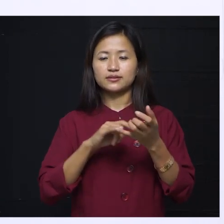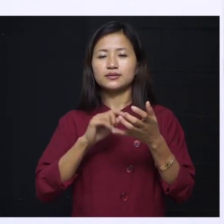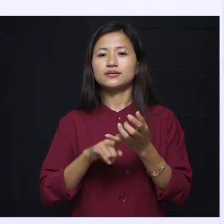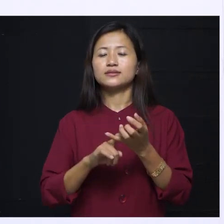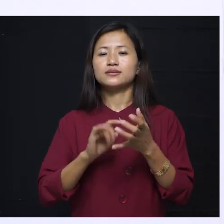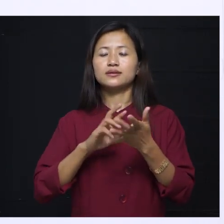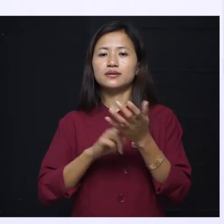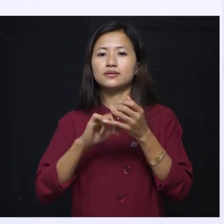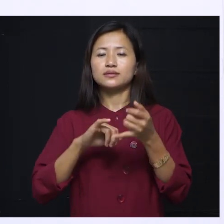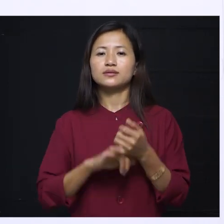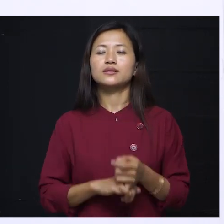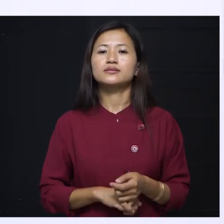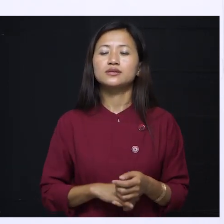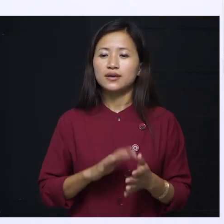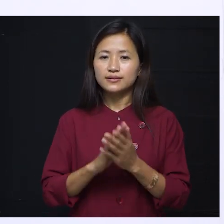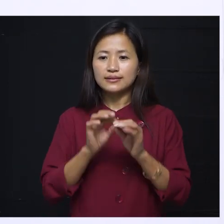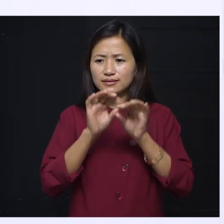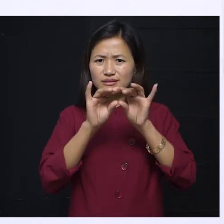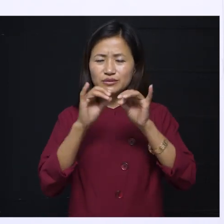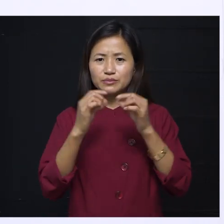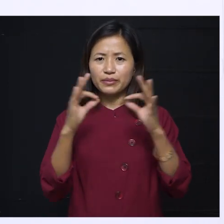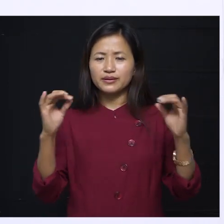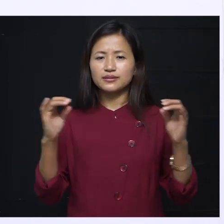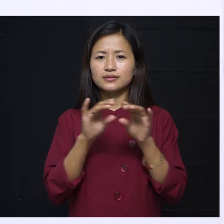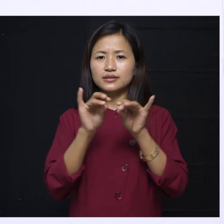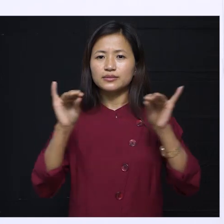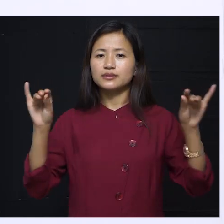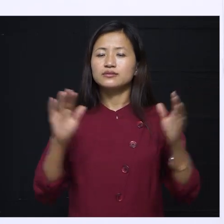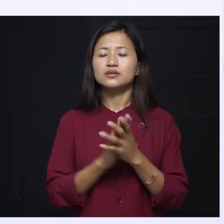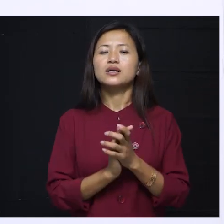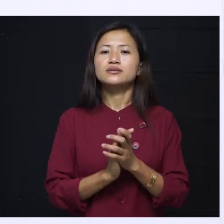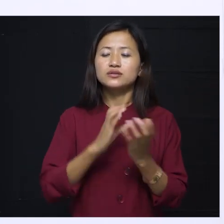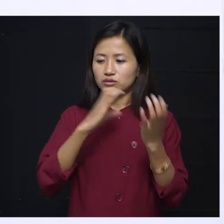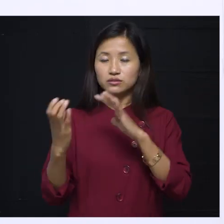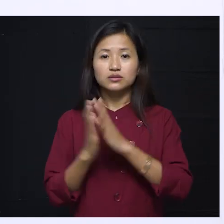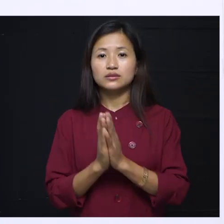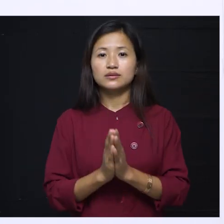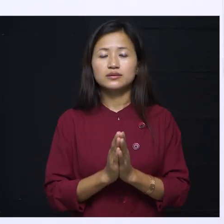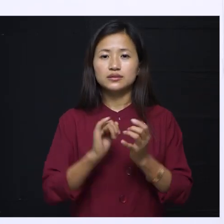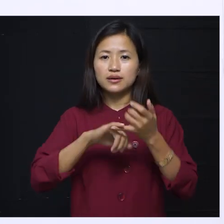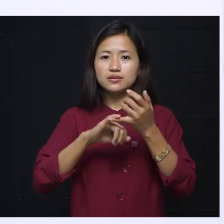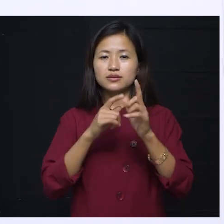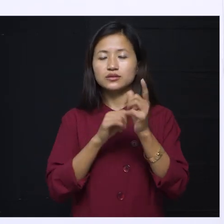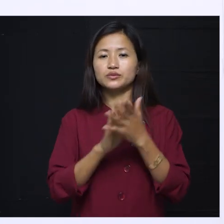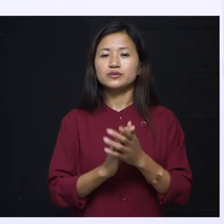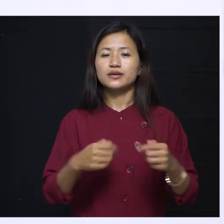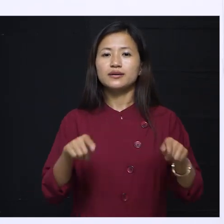So it means the same thing, but the spelling changes, so it gives you a lot of synonyms and antonyms as well.